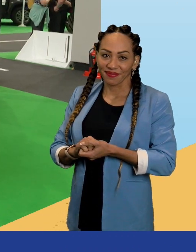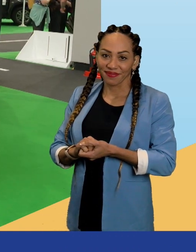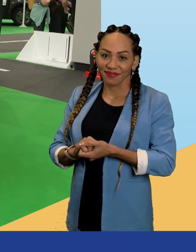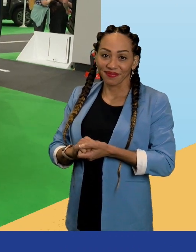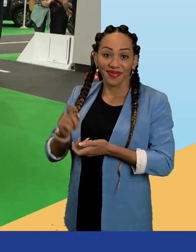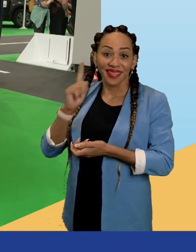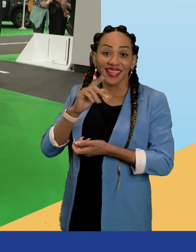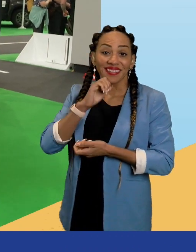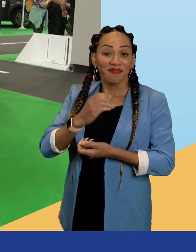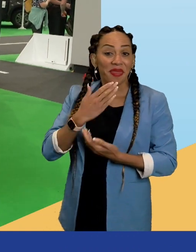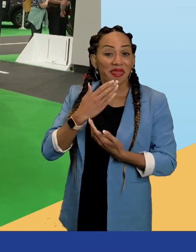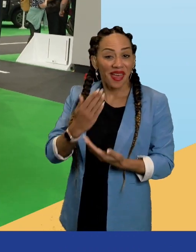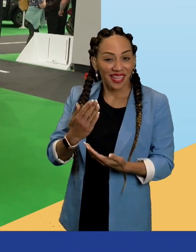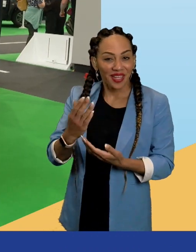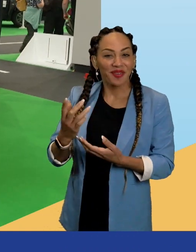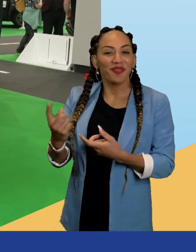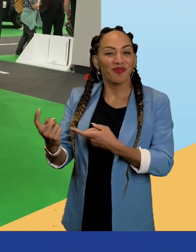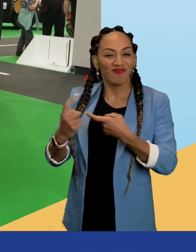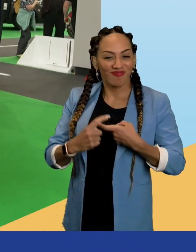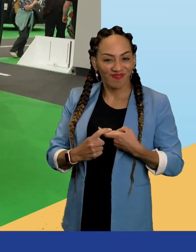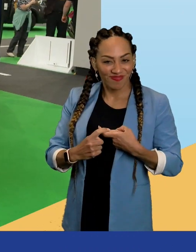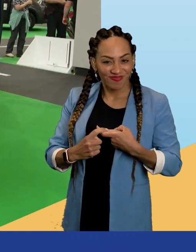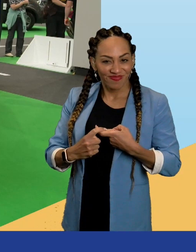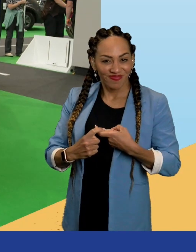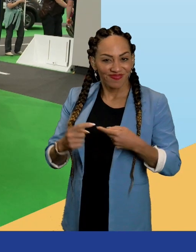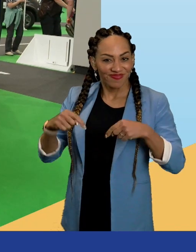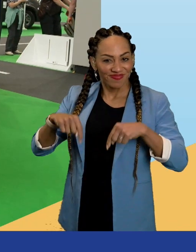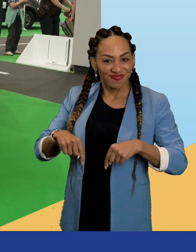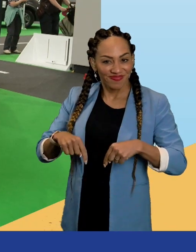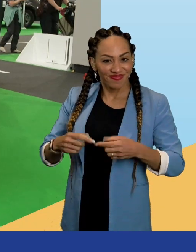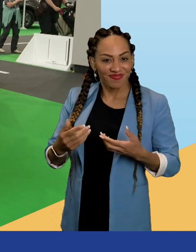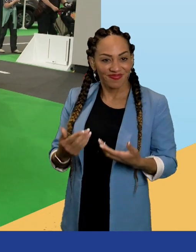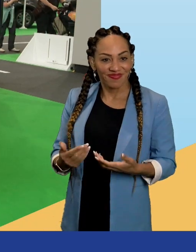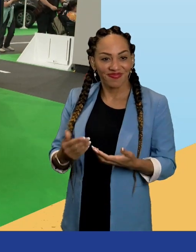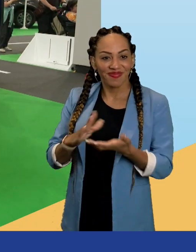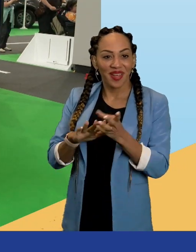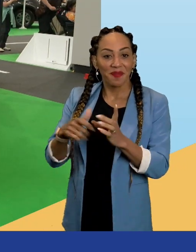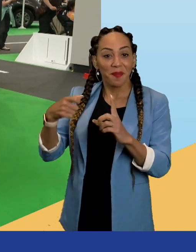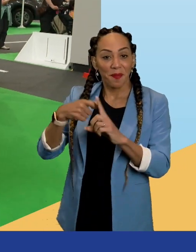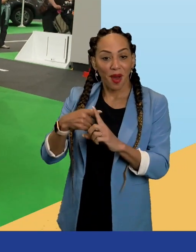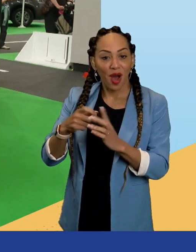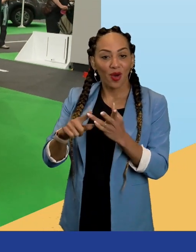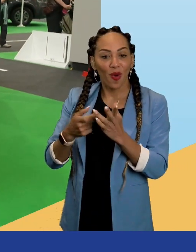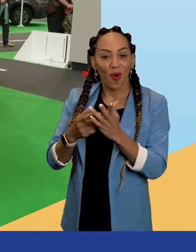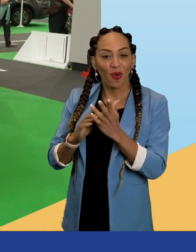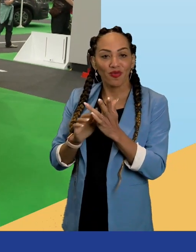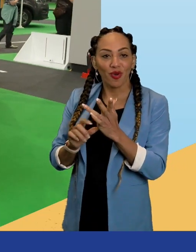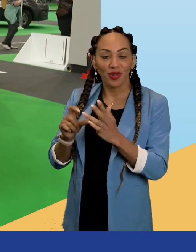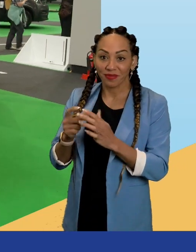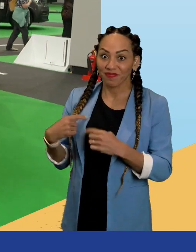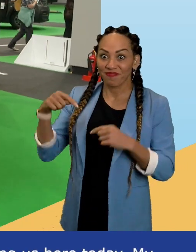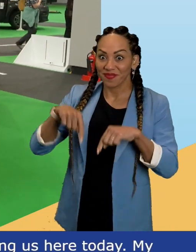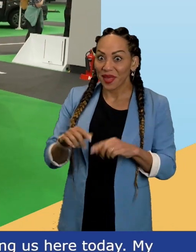Ladies and gentlemen, thank you for tuning in and joining us here today. My name is Mark and I'm here at the big event